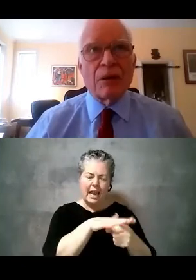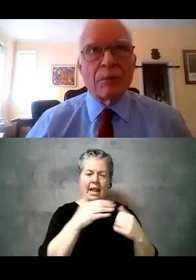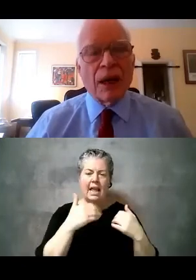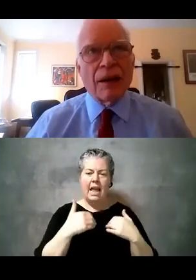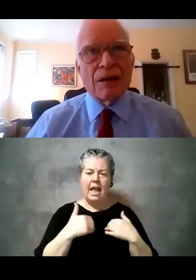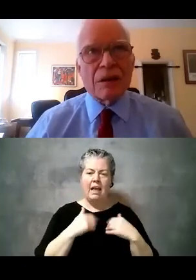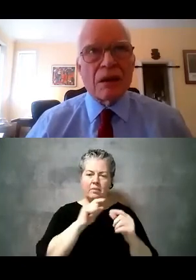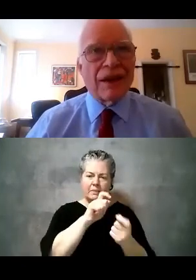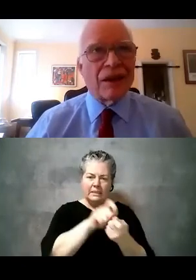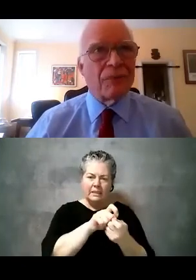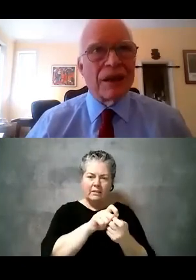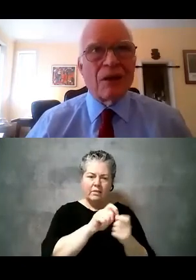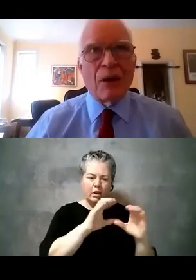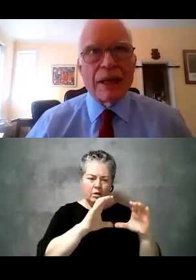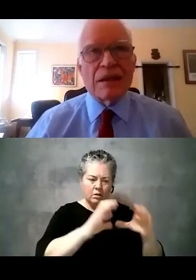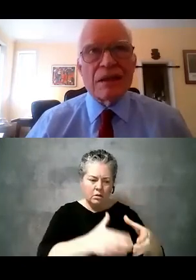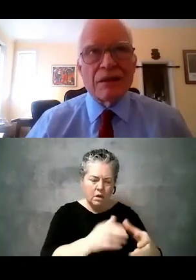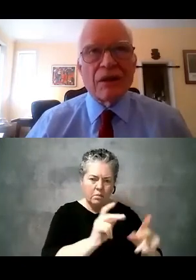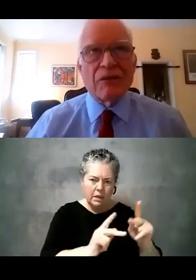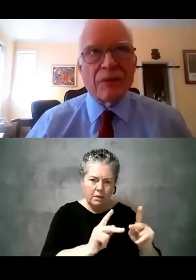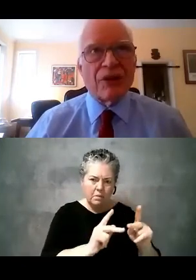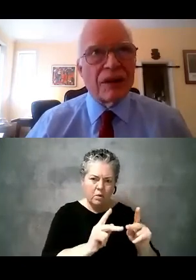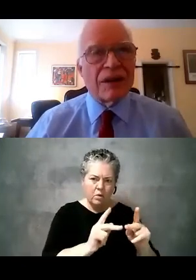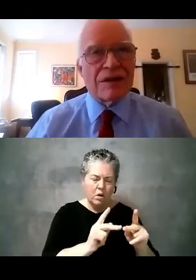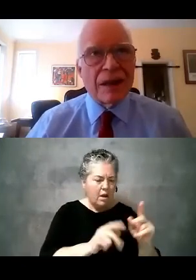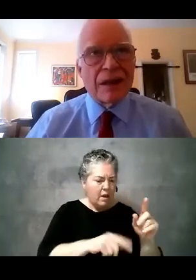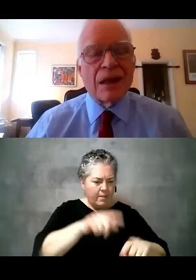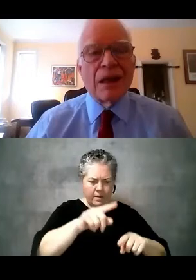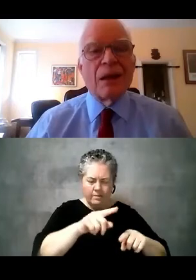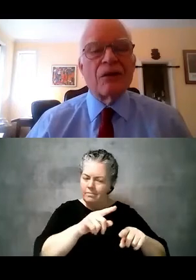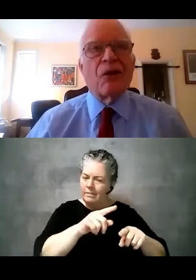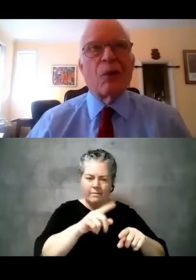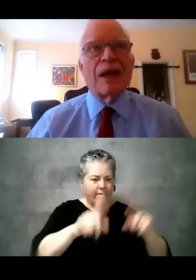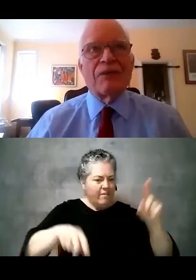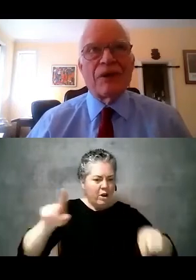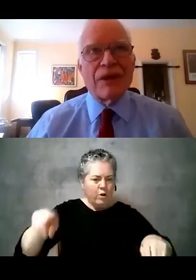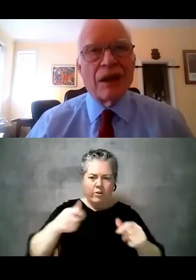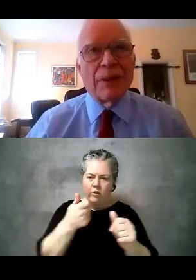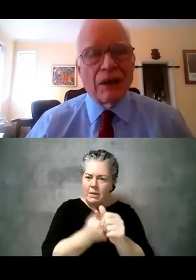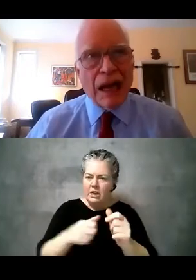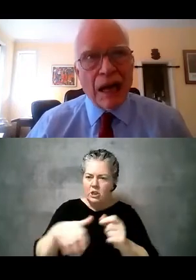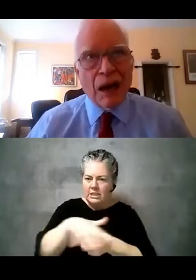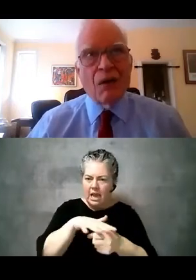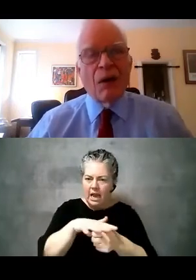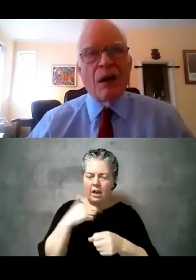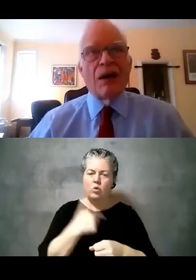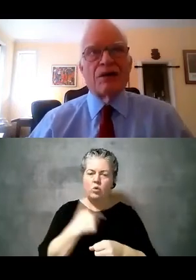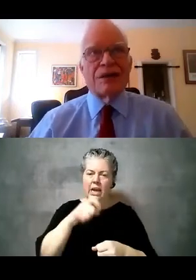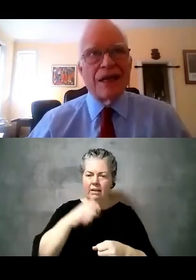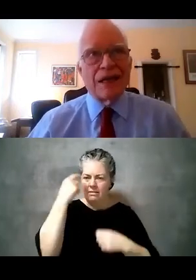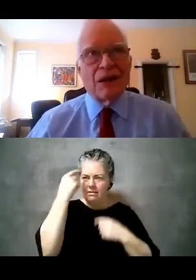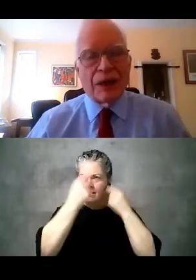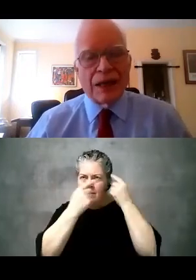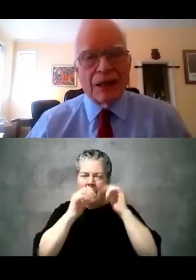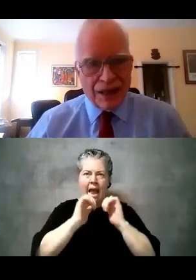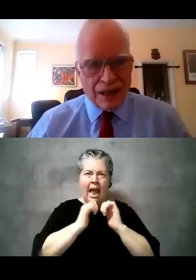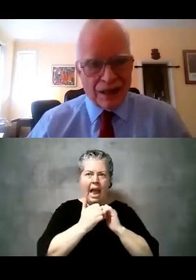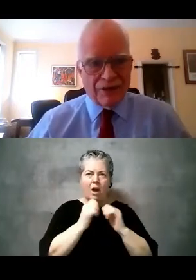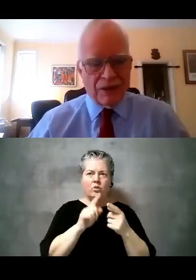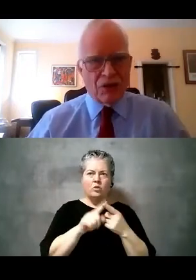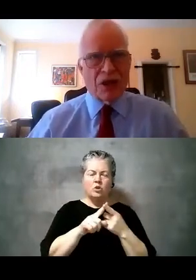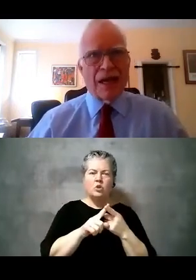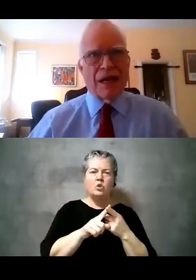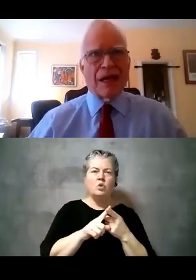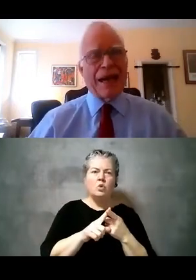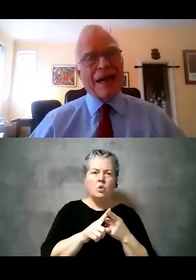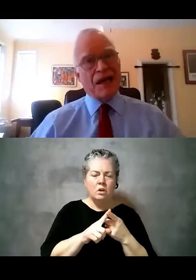who are the compliers. They can be quite different from site to site. So we have to think about how to take into account that kind